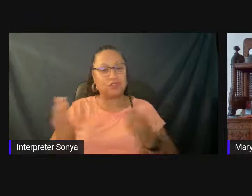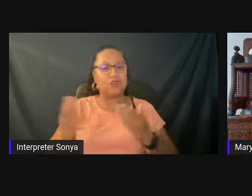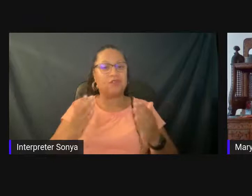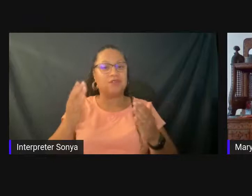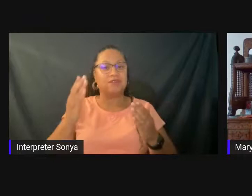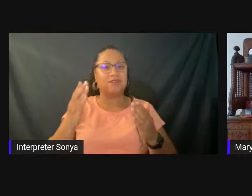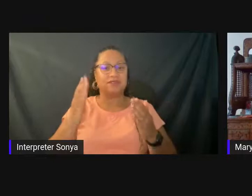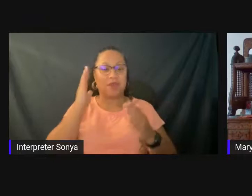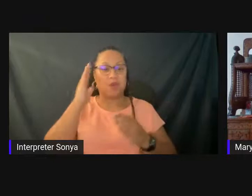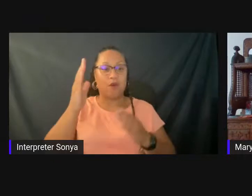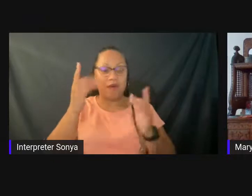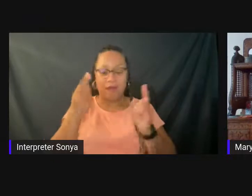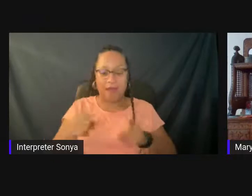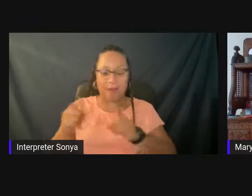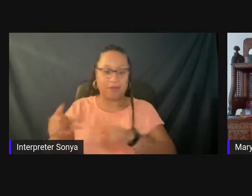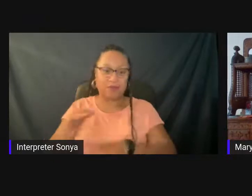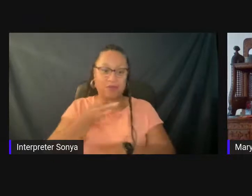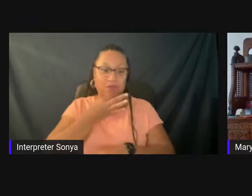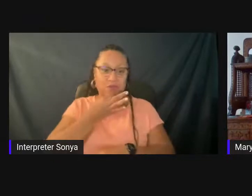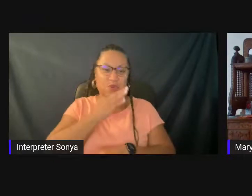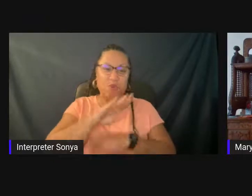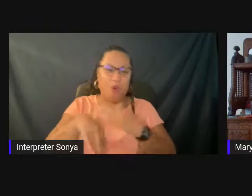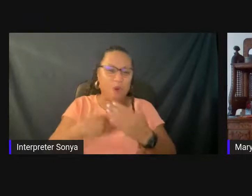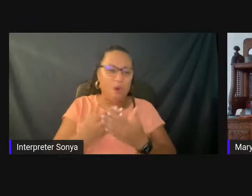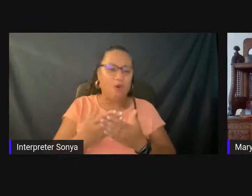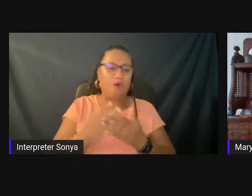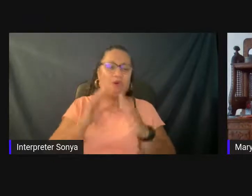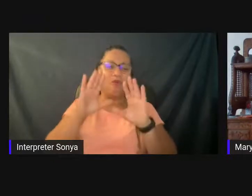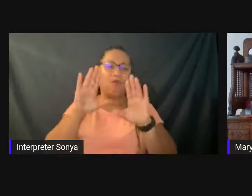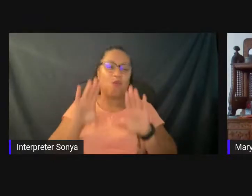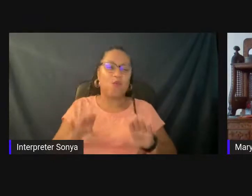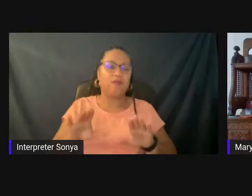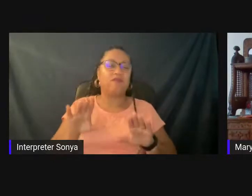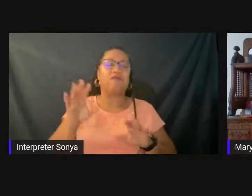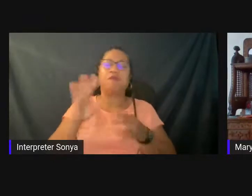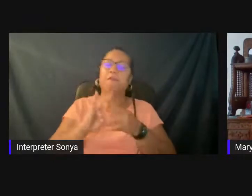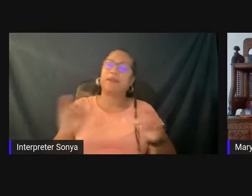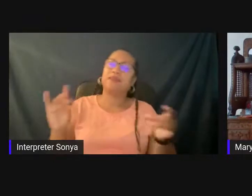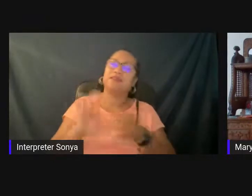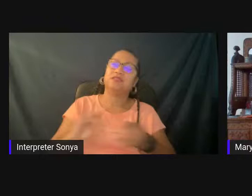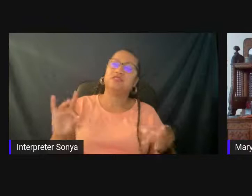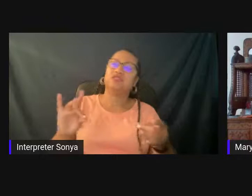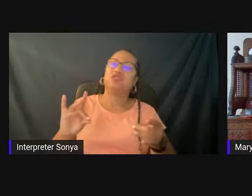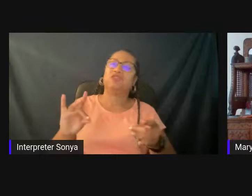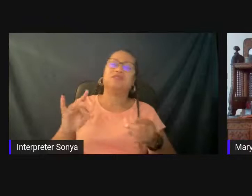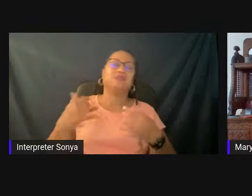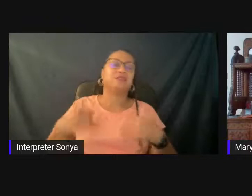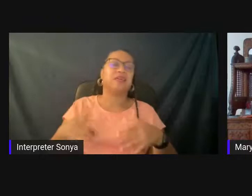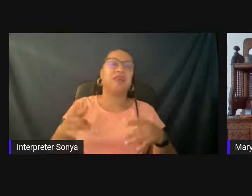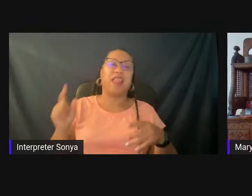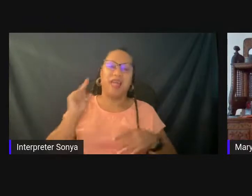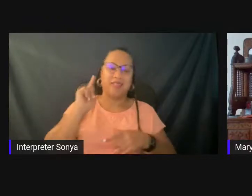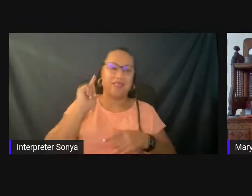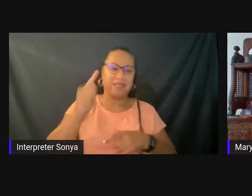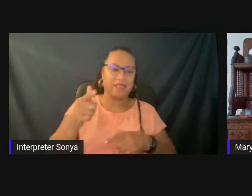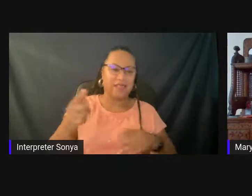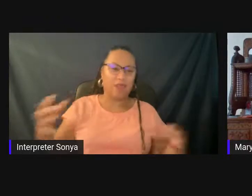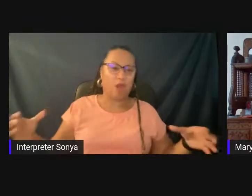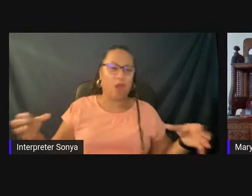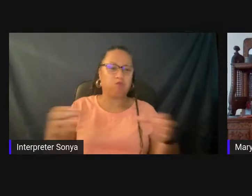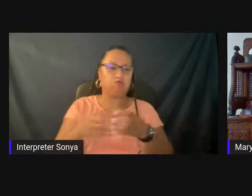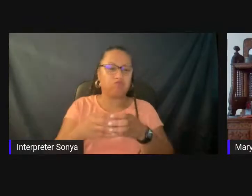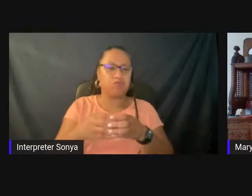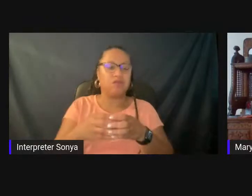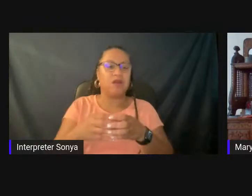and all the wonderful messages, the magnificence of it all, to be able to get together later after the Zoom